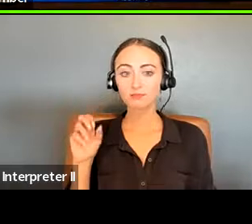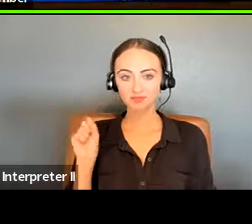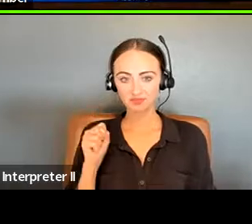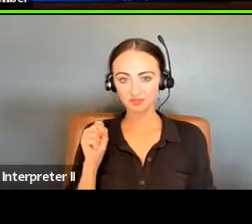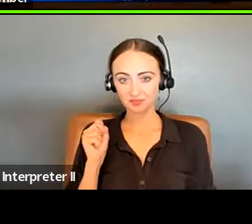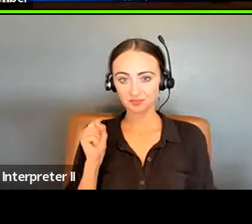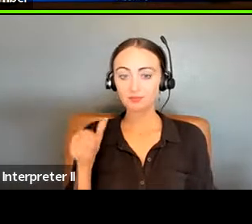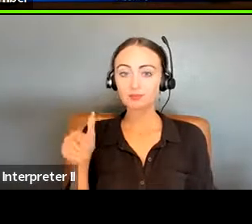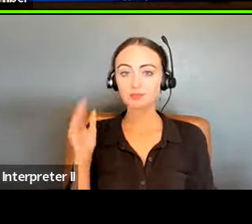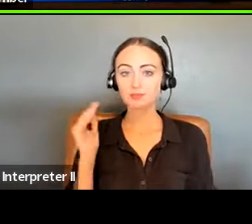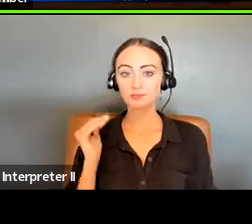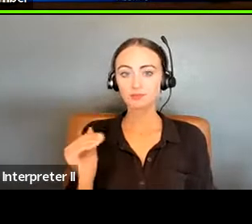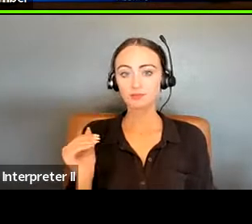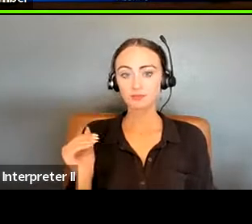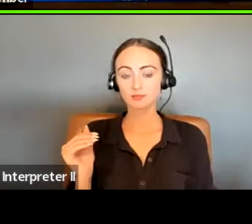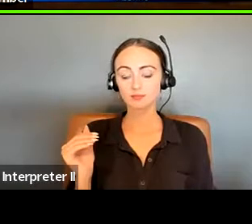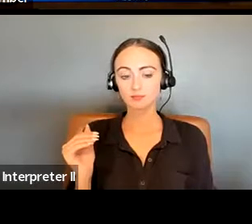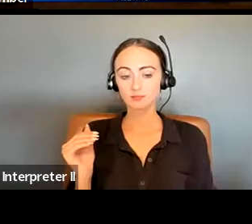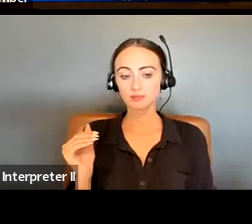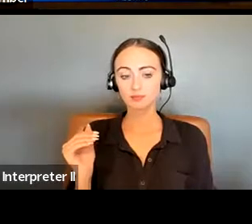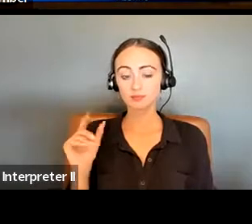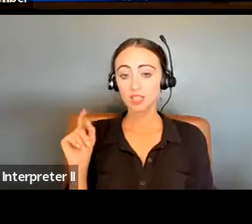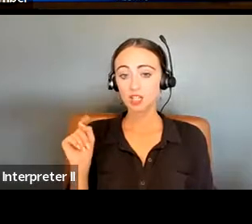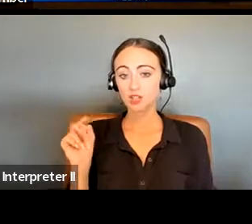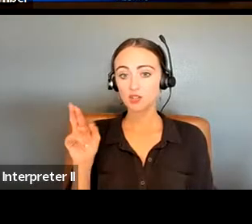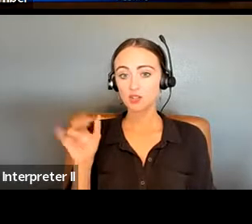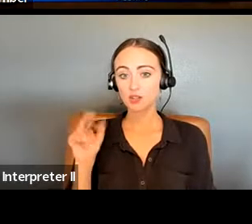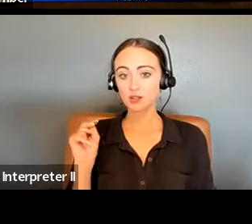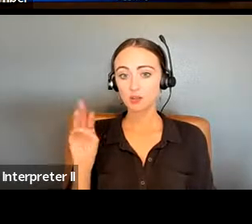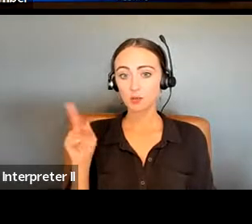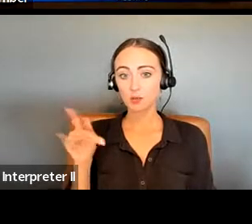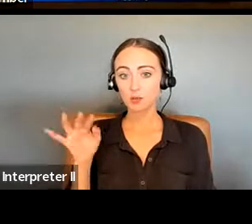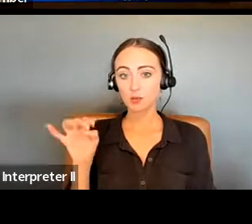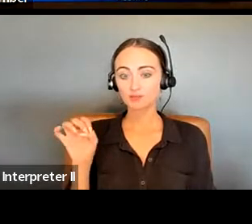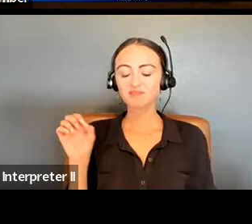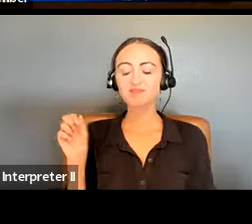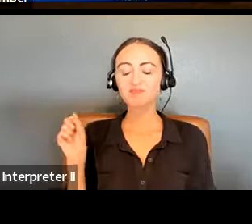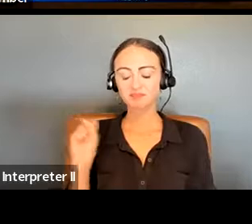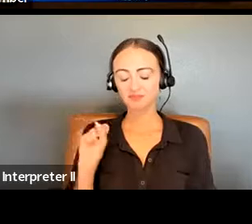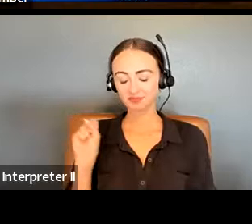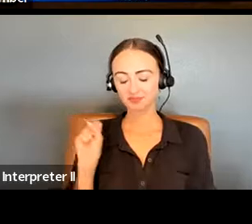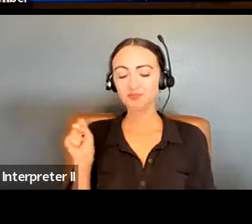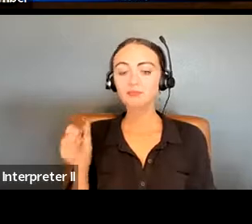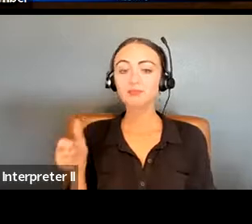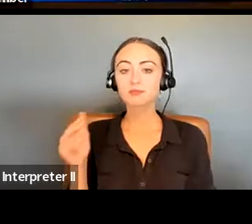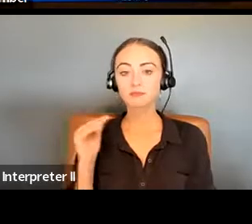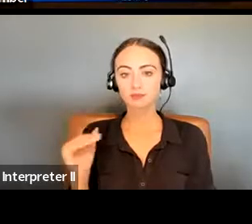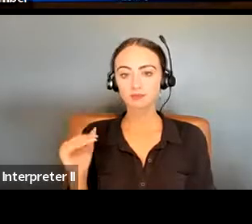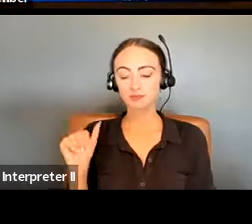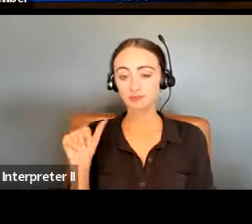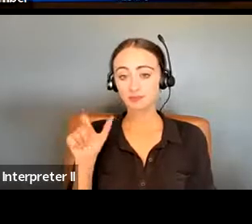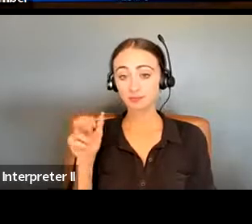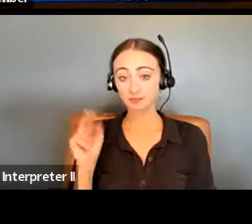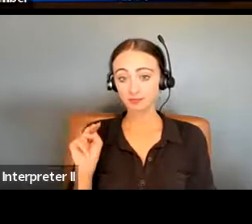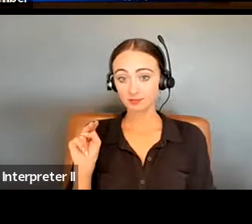Yes. White votes yes. Councilmember Trahan White. Yes. Councilmember Trahan White votes yes. Councilmember